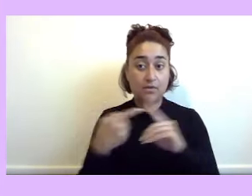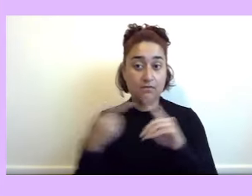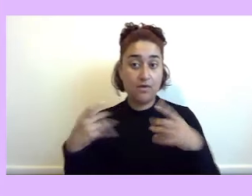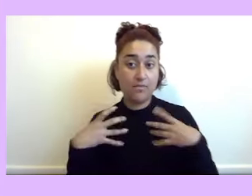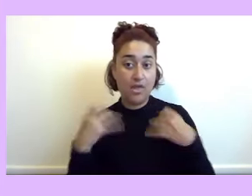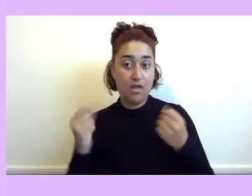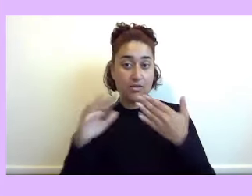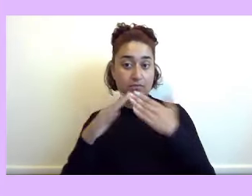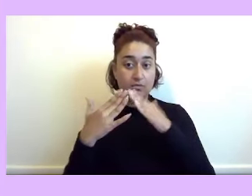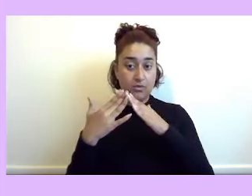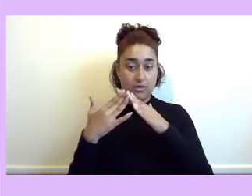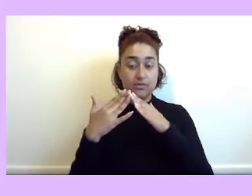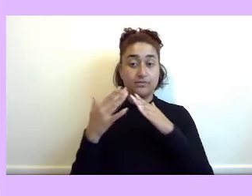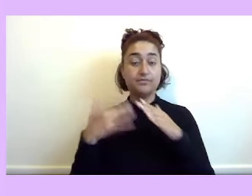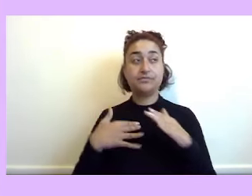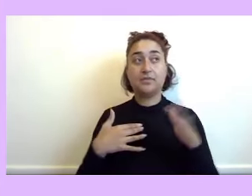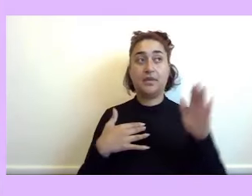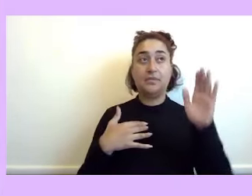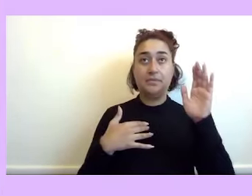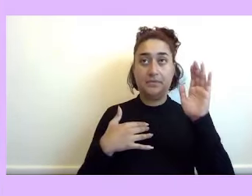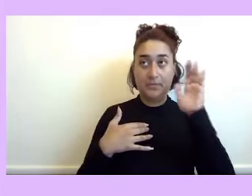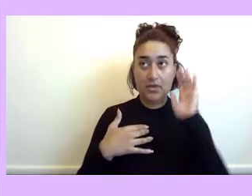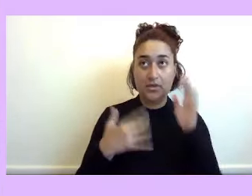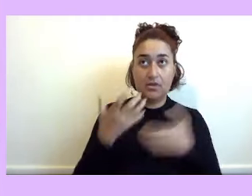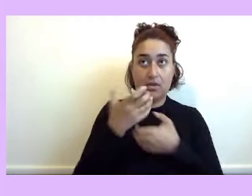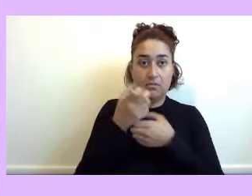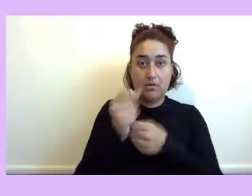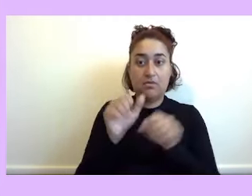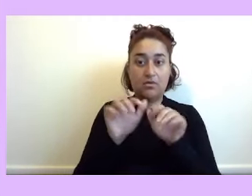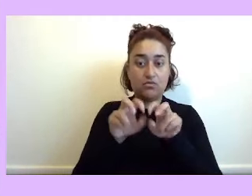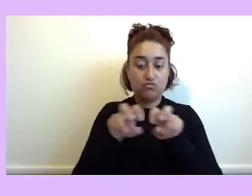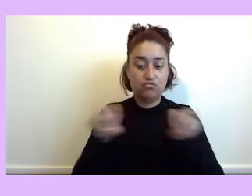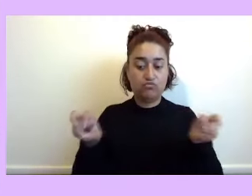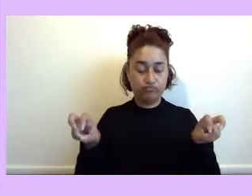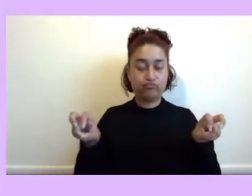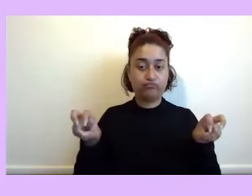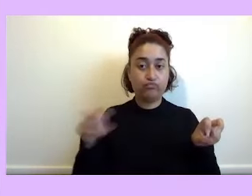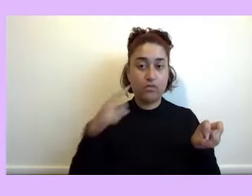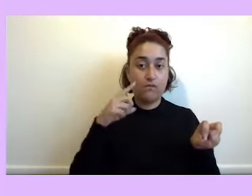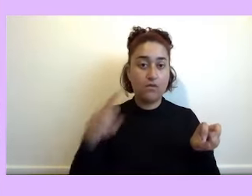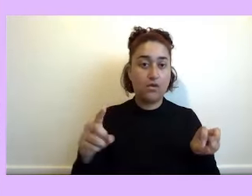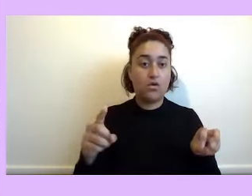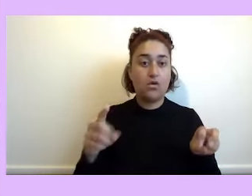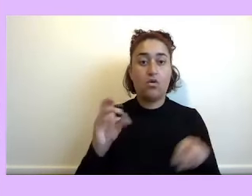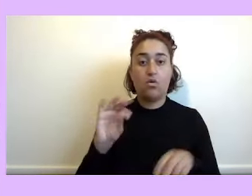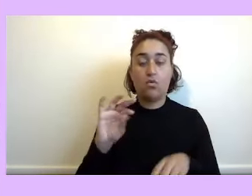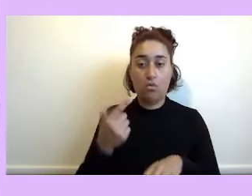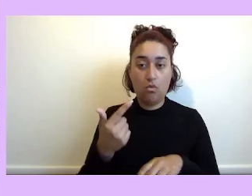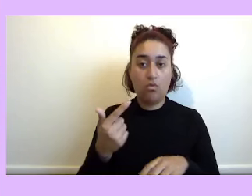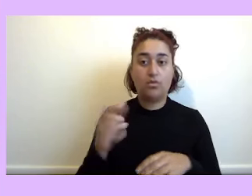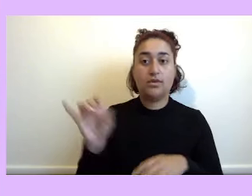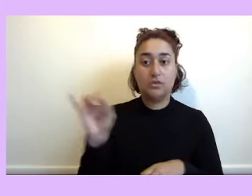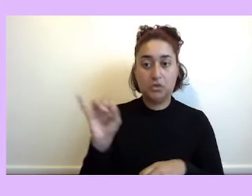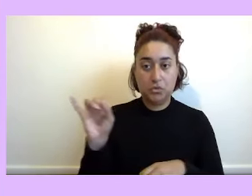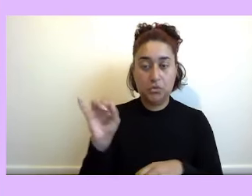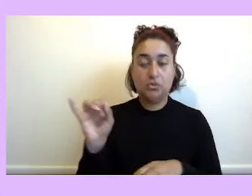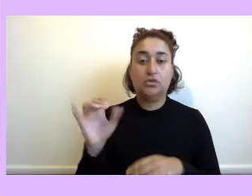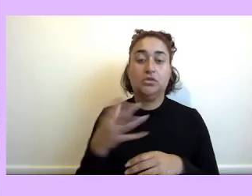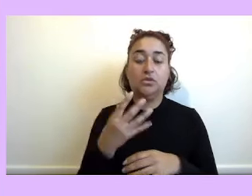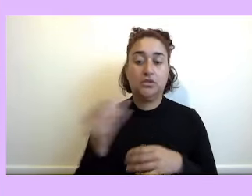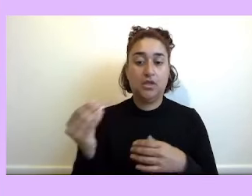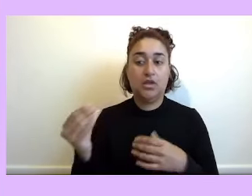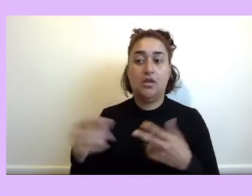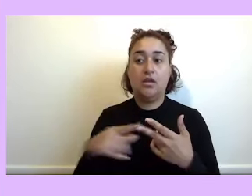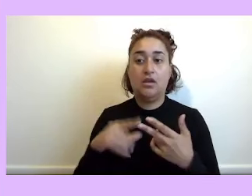whole. I'm hearing a commitment across the board for organizations and institutions and